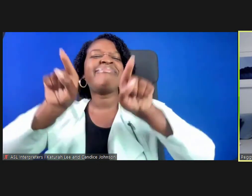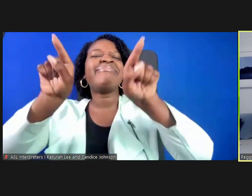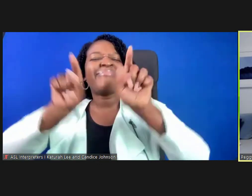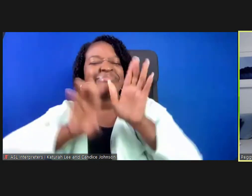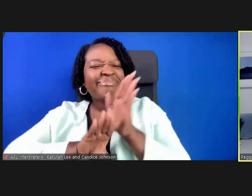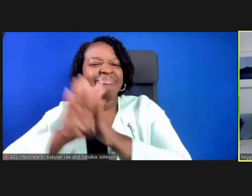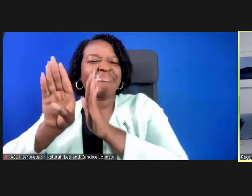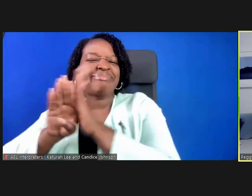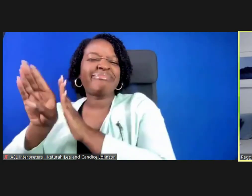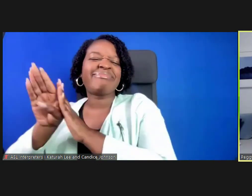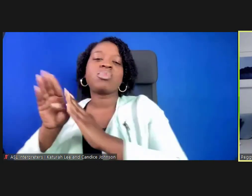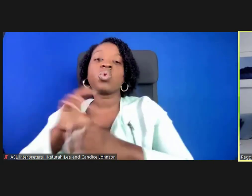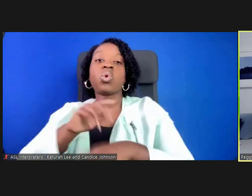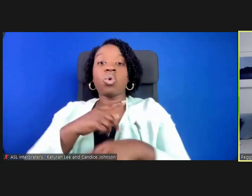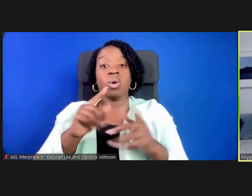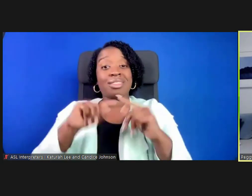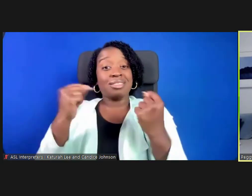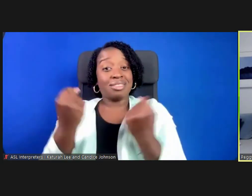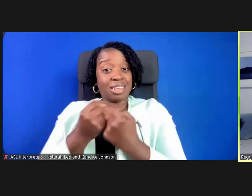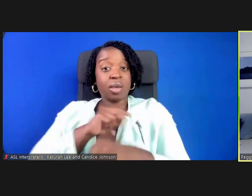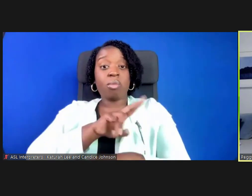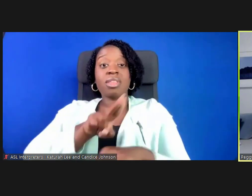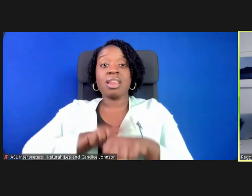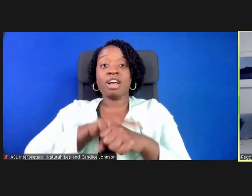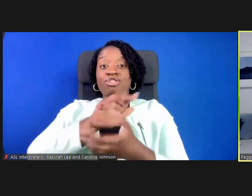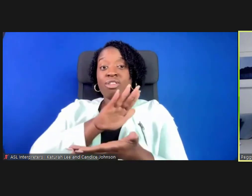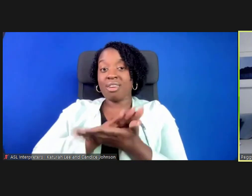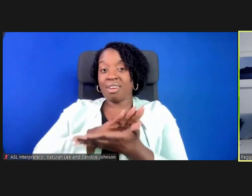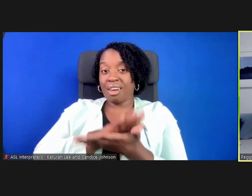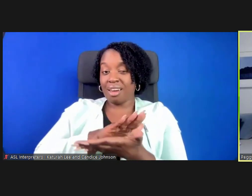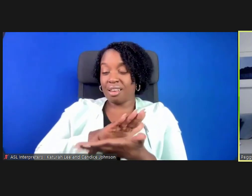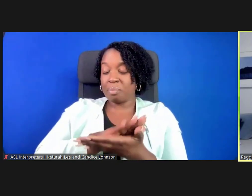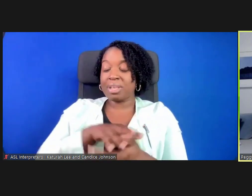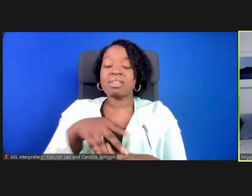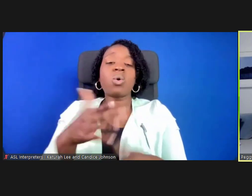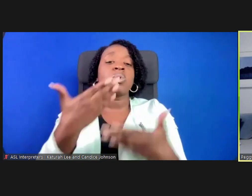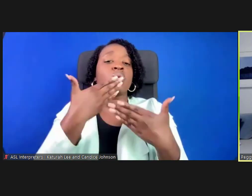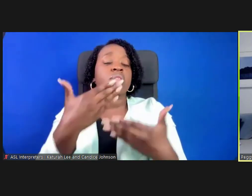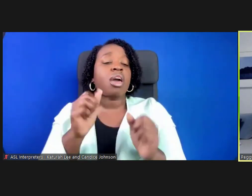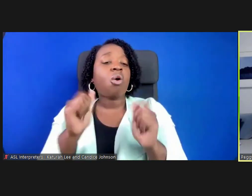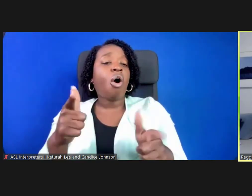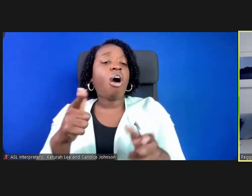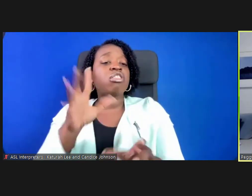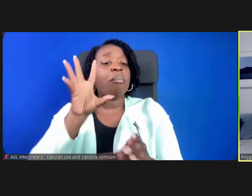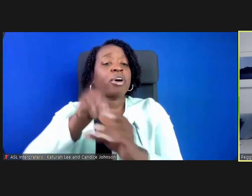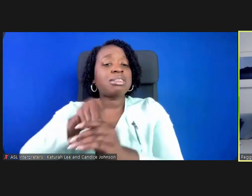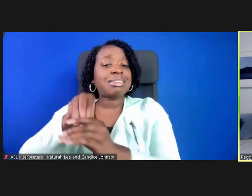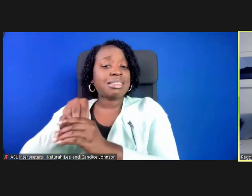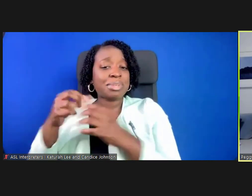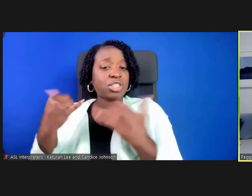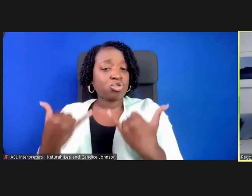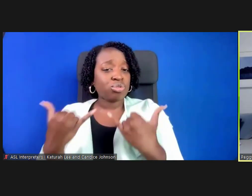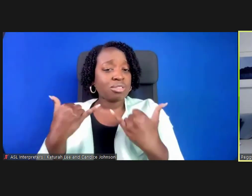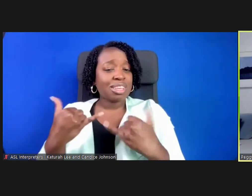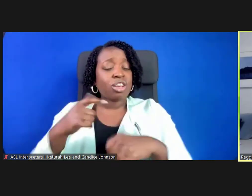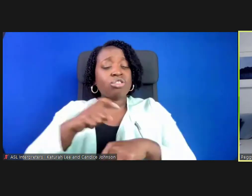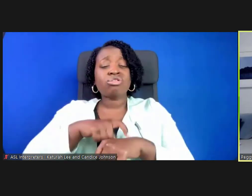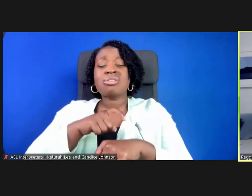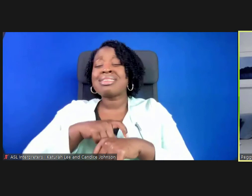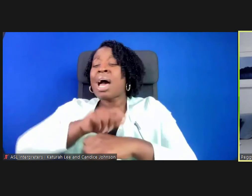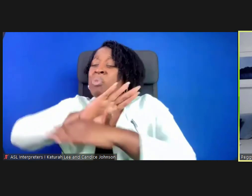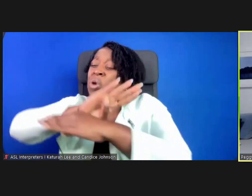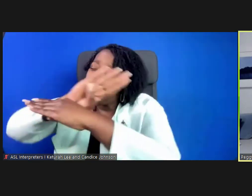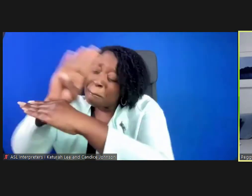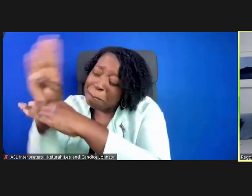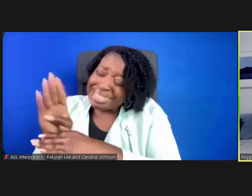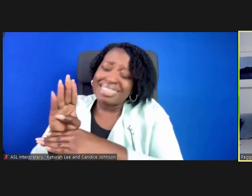National Academies, I would like to thank all of our participants today for taking the time out of your extremely busy